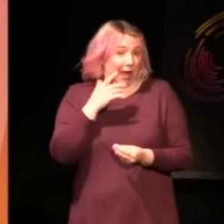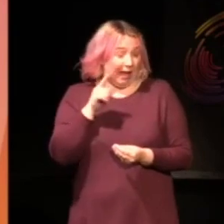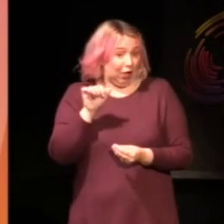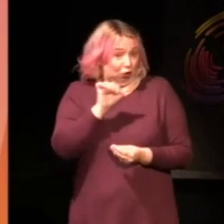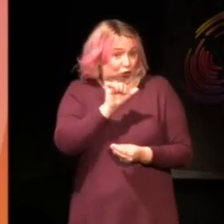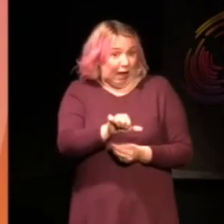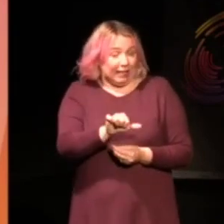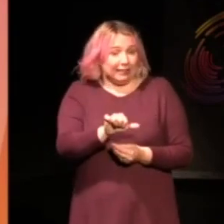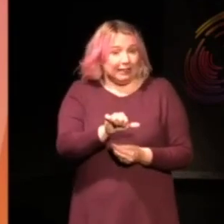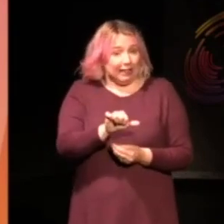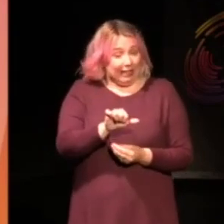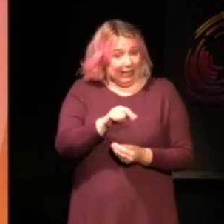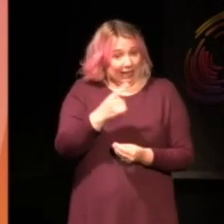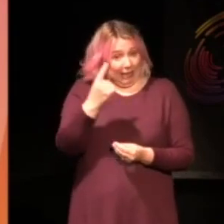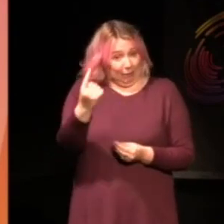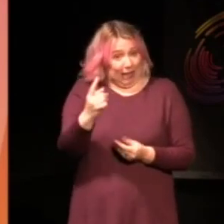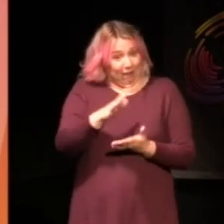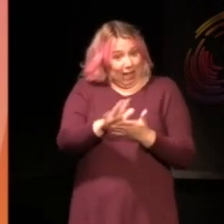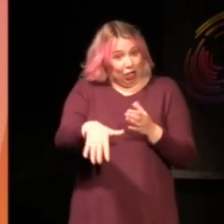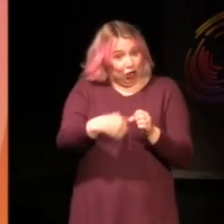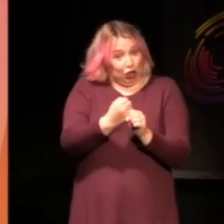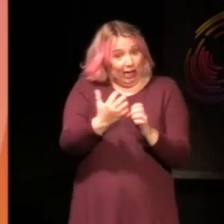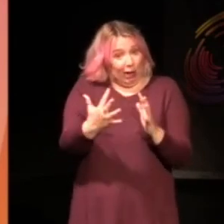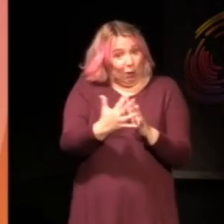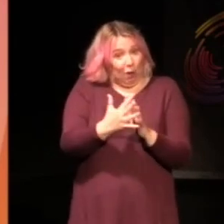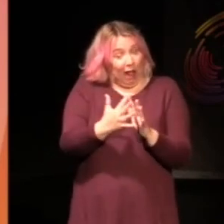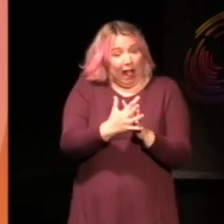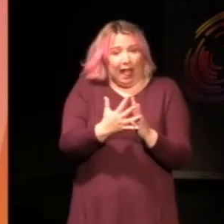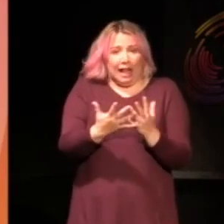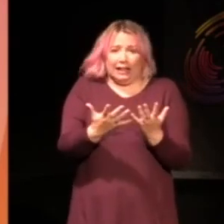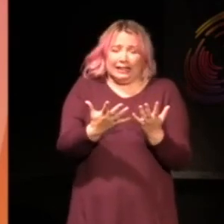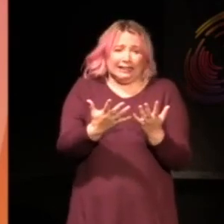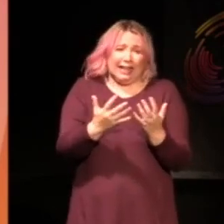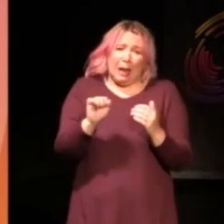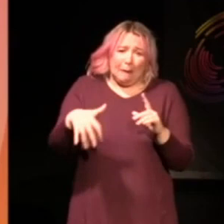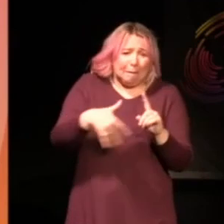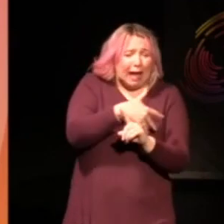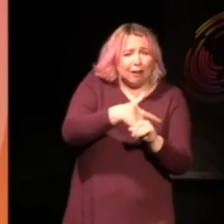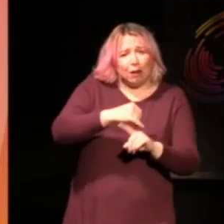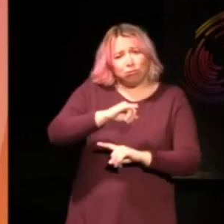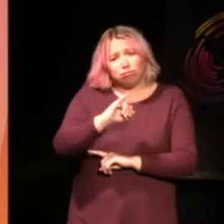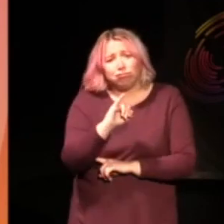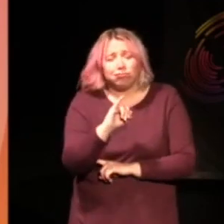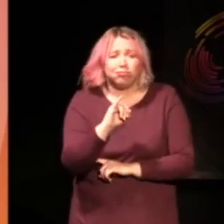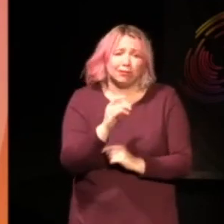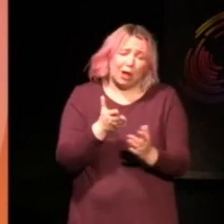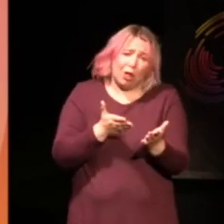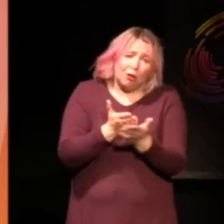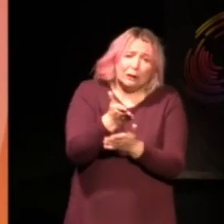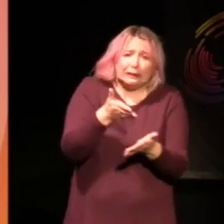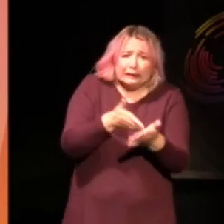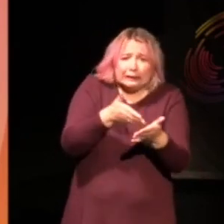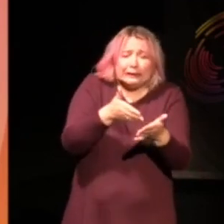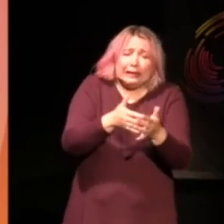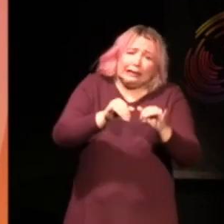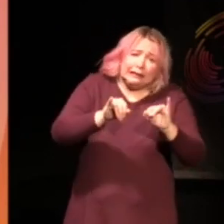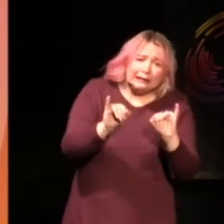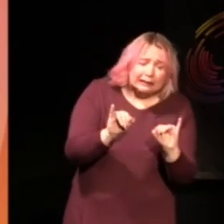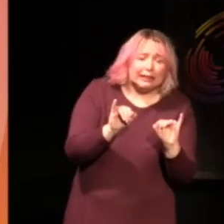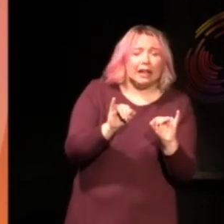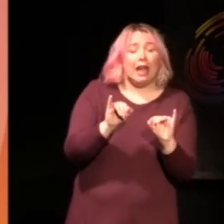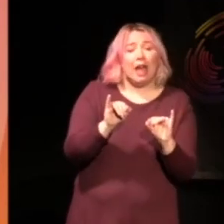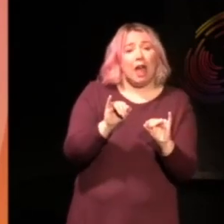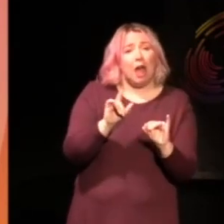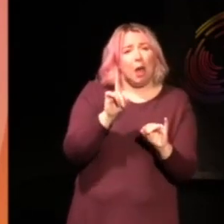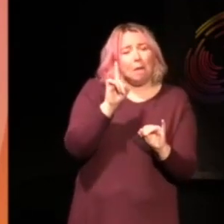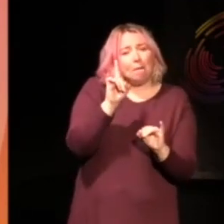does come from, completely disadvantaged background, and he's someone who not only